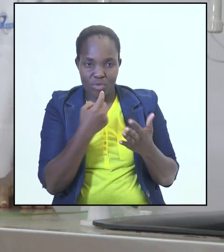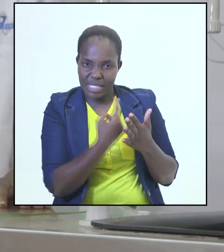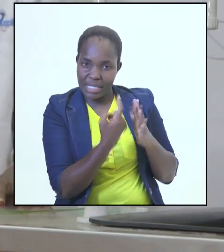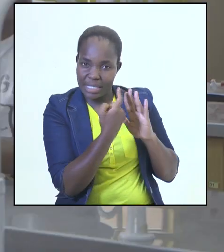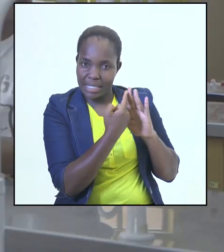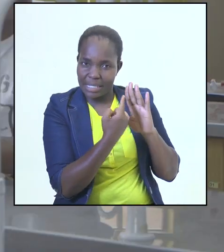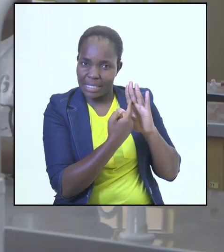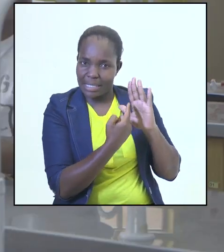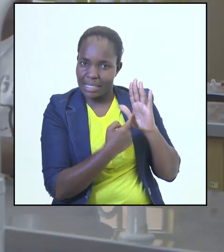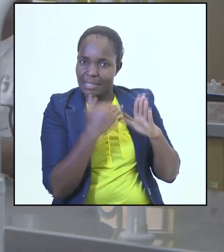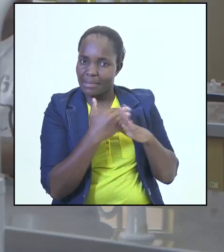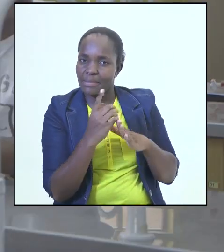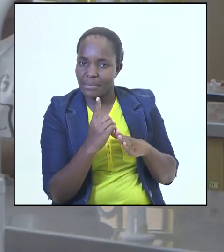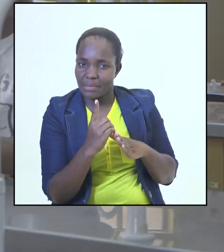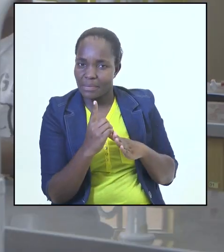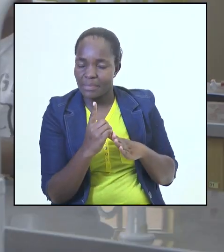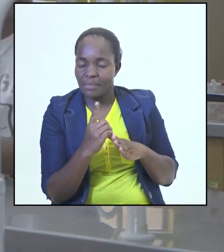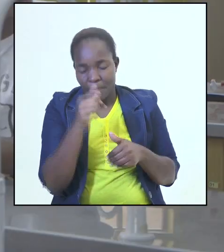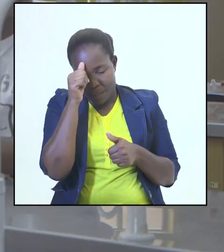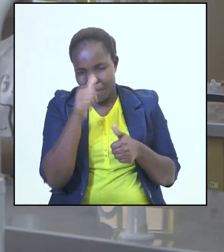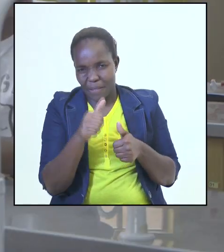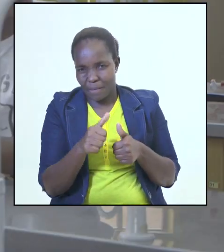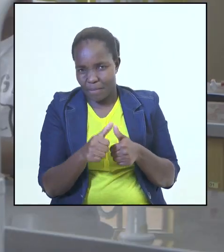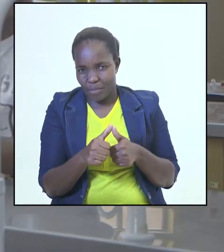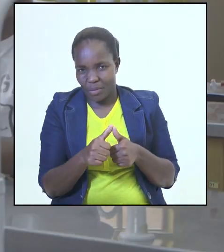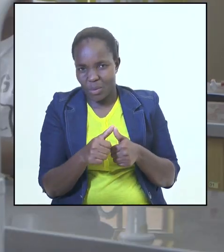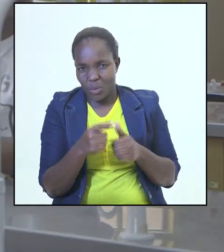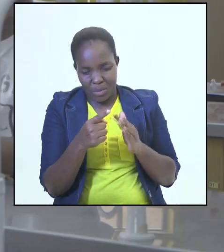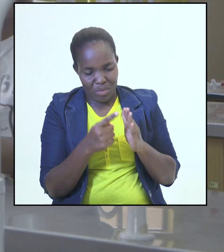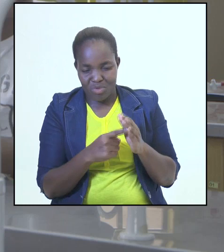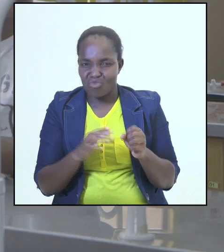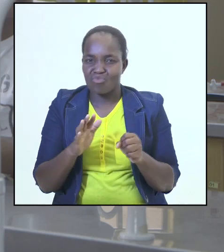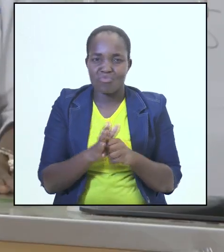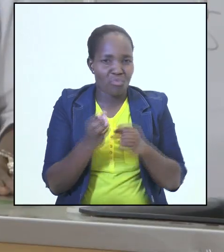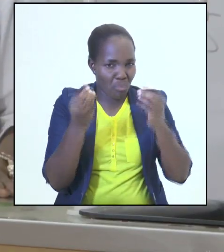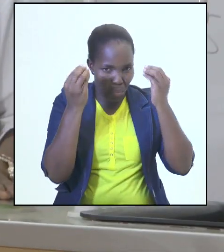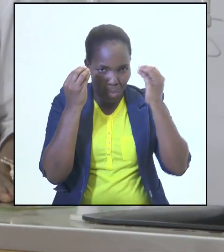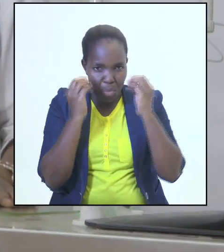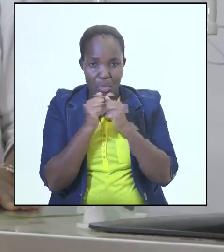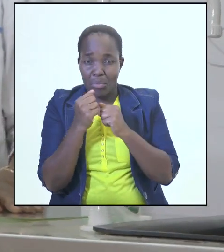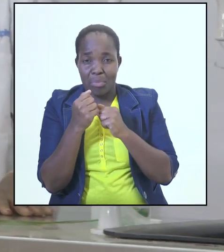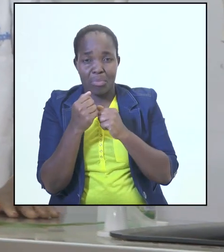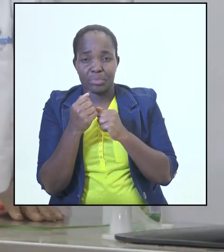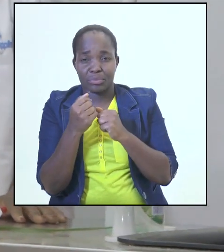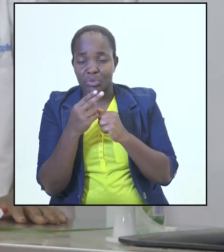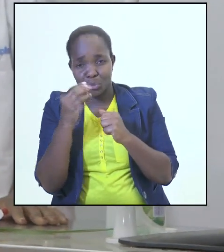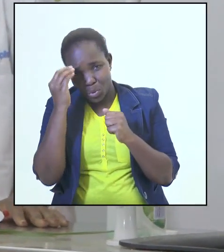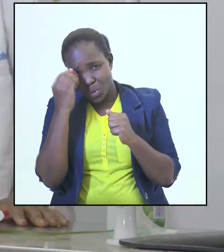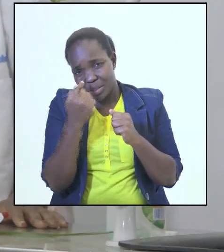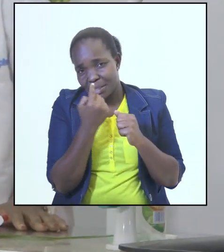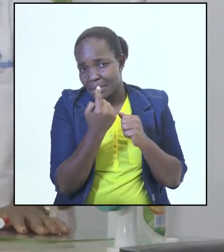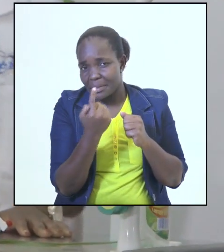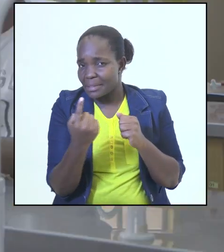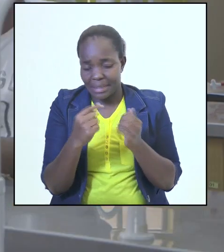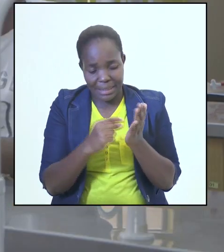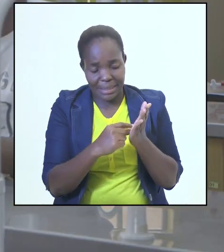of them, remember, we cannot fully study photosynthesis without knowing more about the leaf